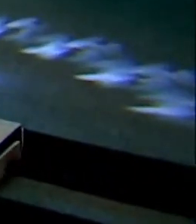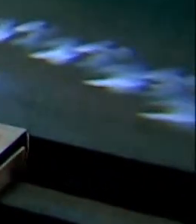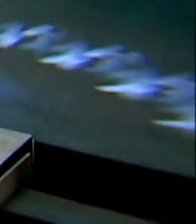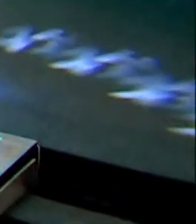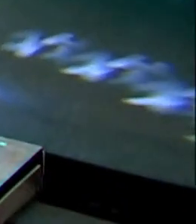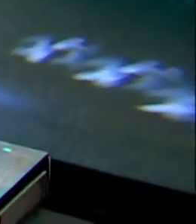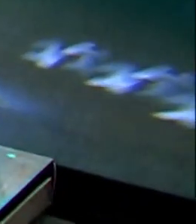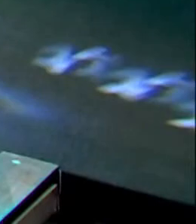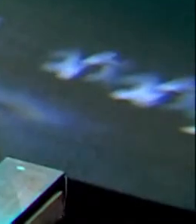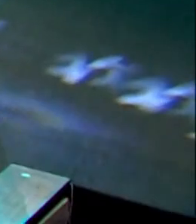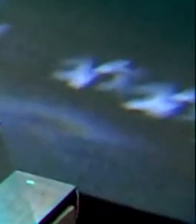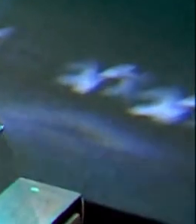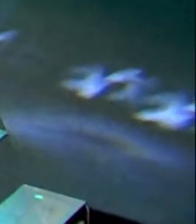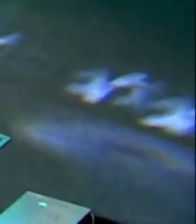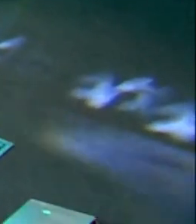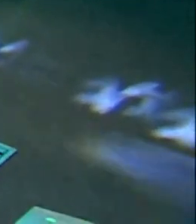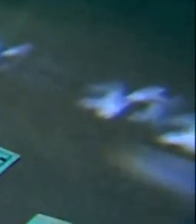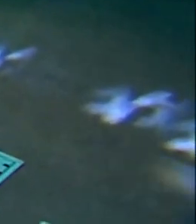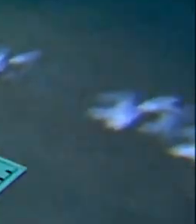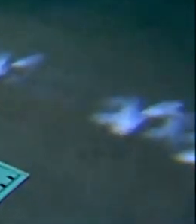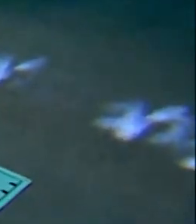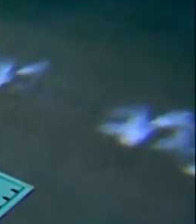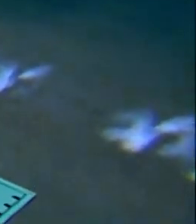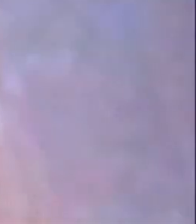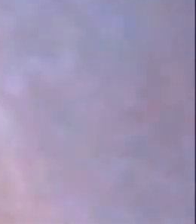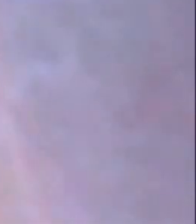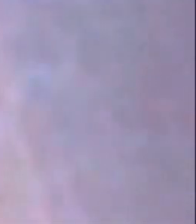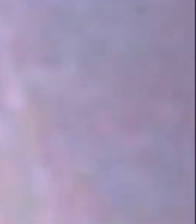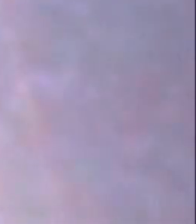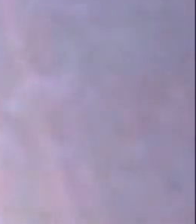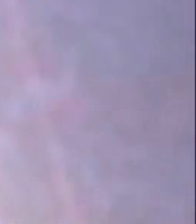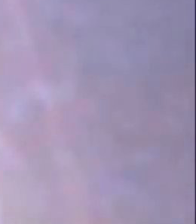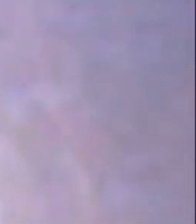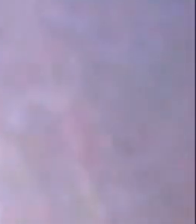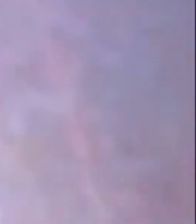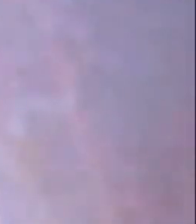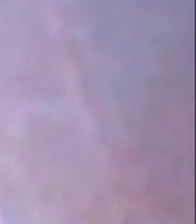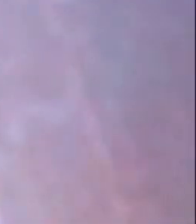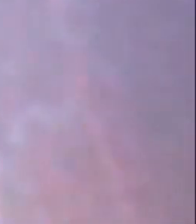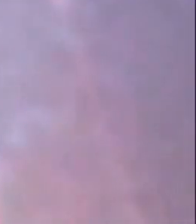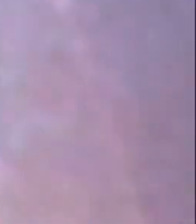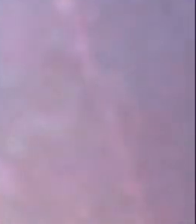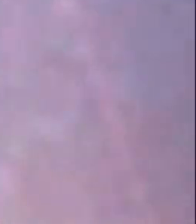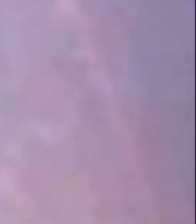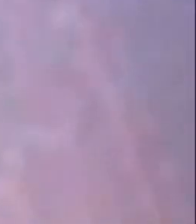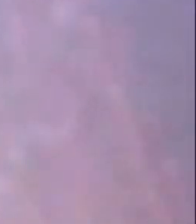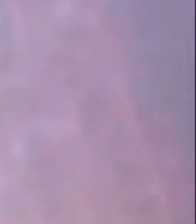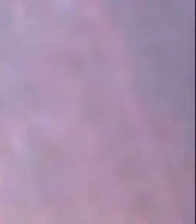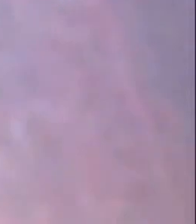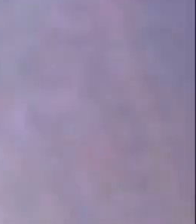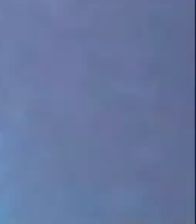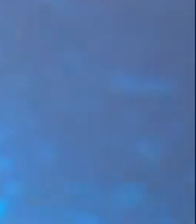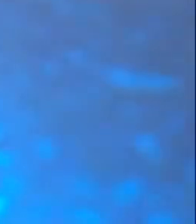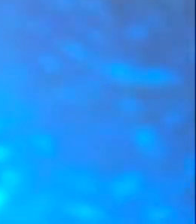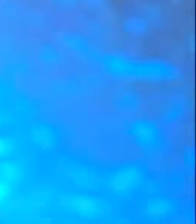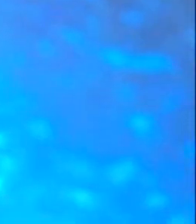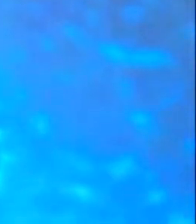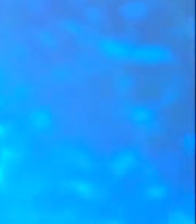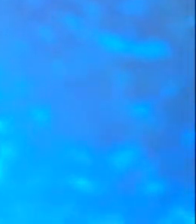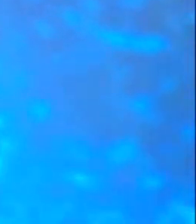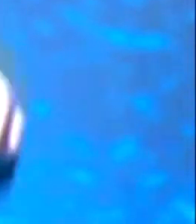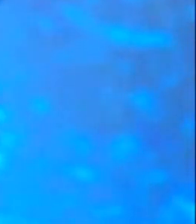a counselor. We bless your wonderful name. If it had not been for the Lord on our side, where would we be